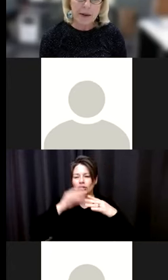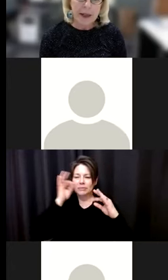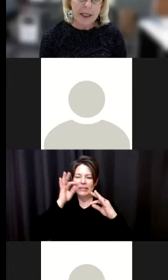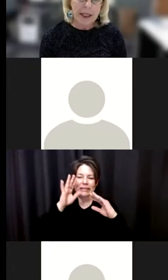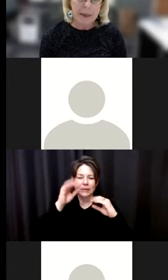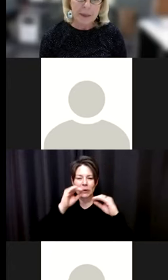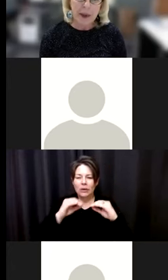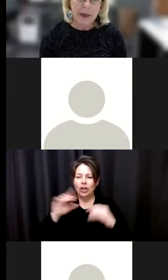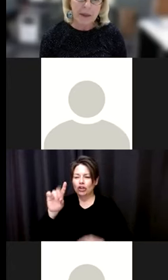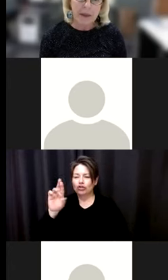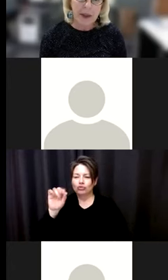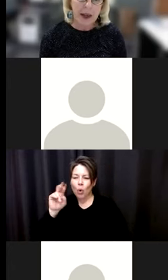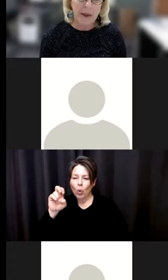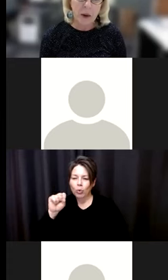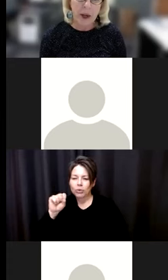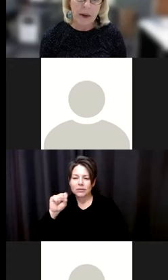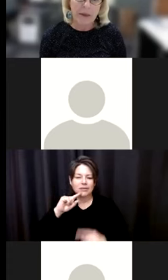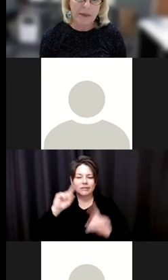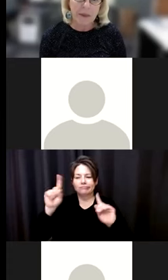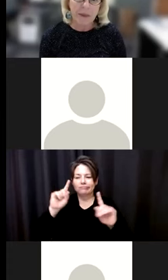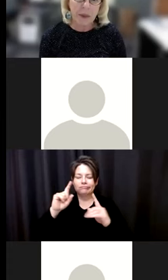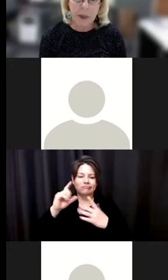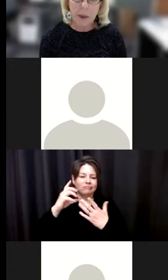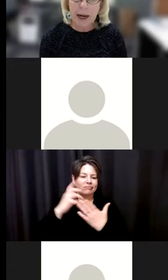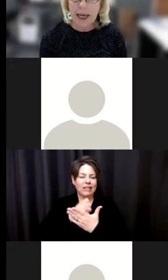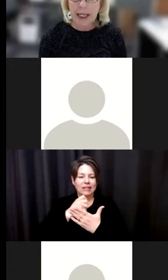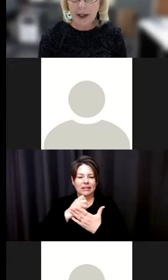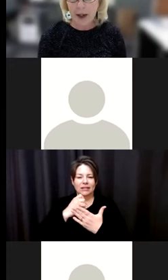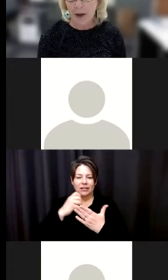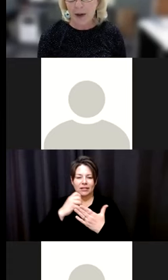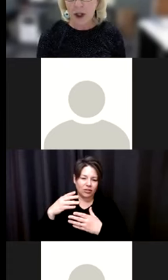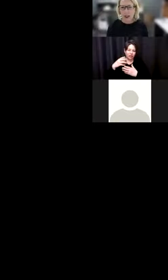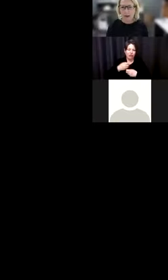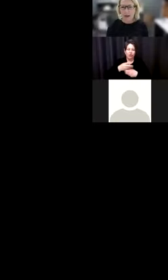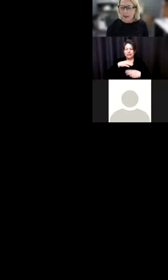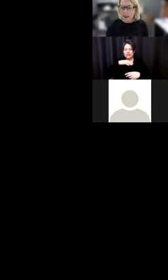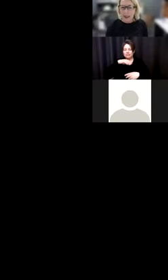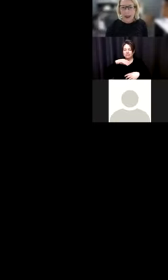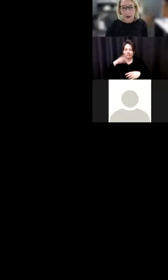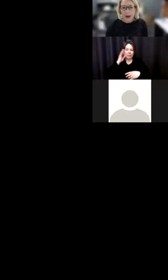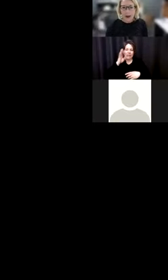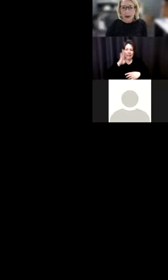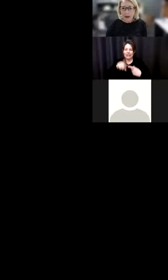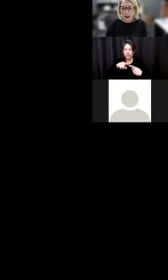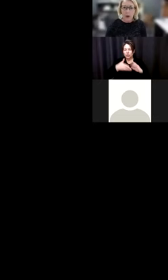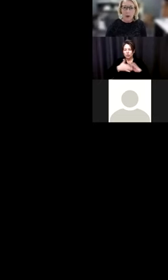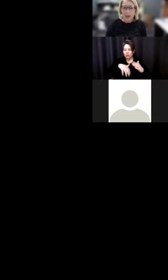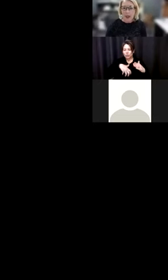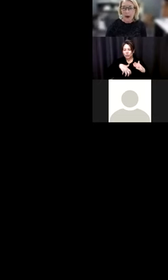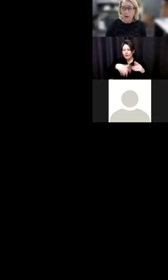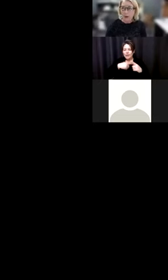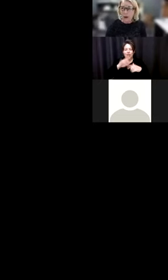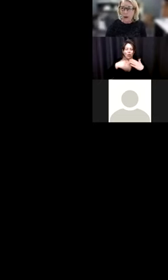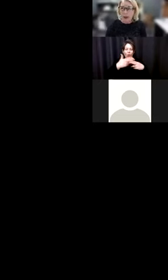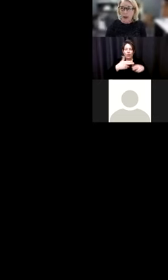in getting the queen impregnated so that she can lay all the eggs, and the worker bees take